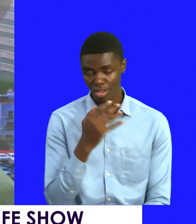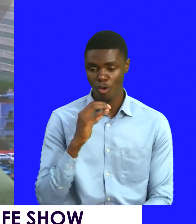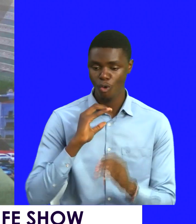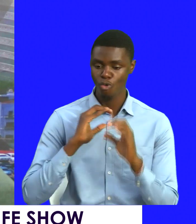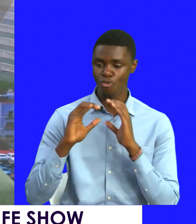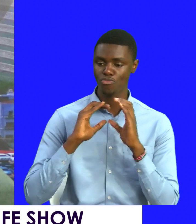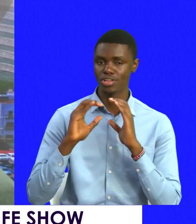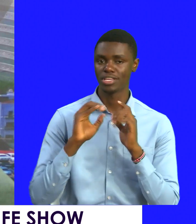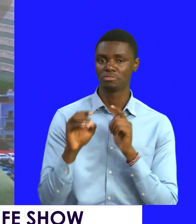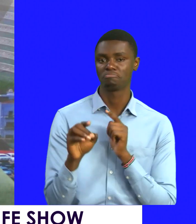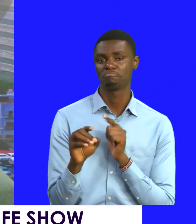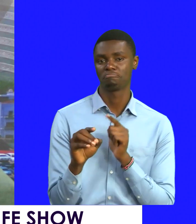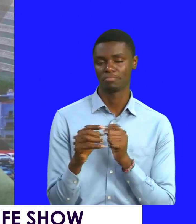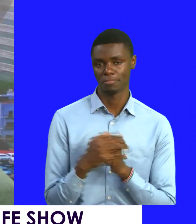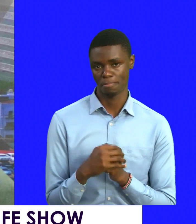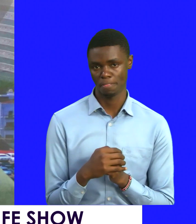Communication.